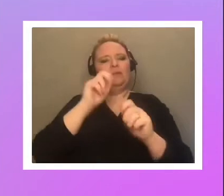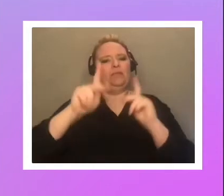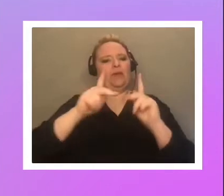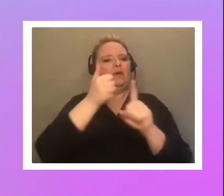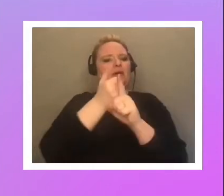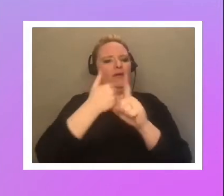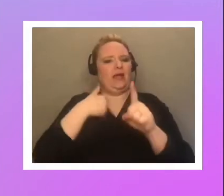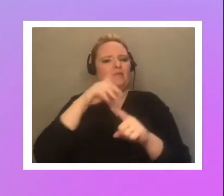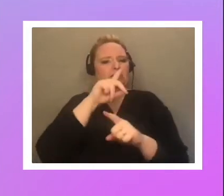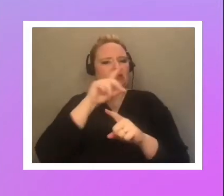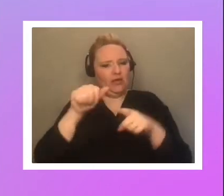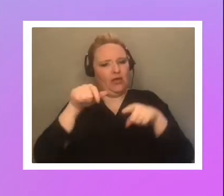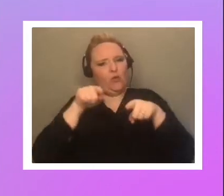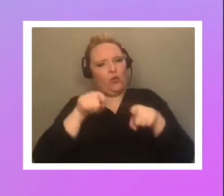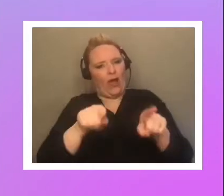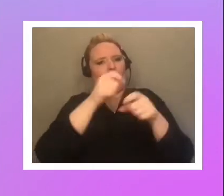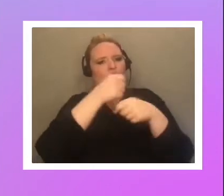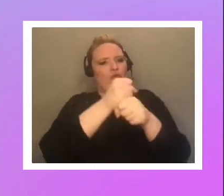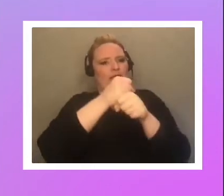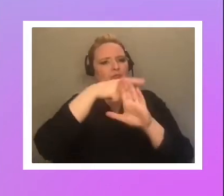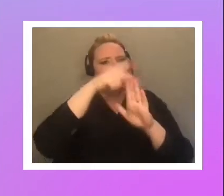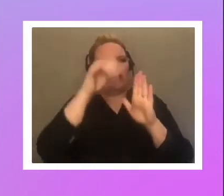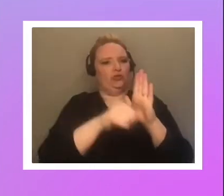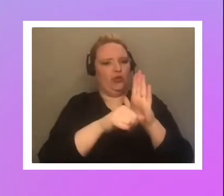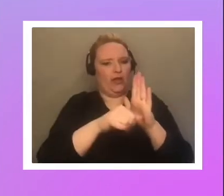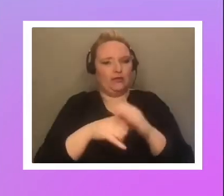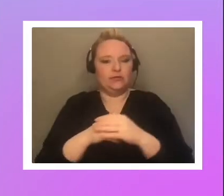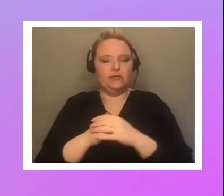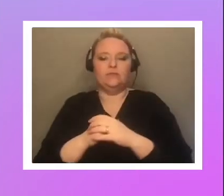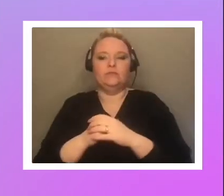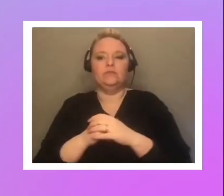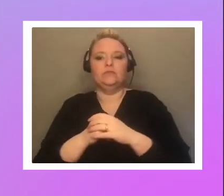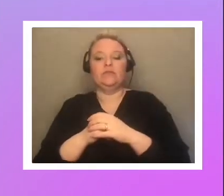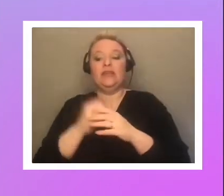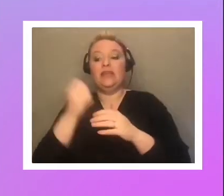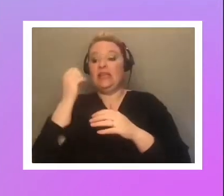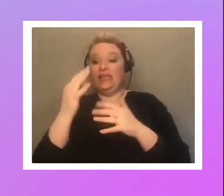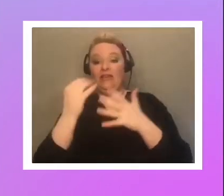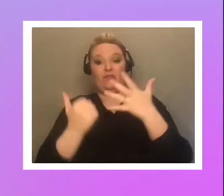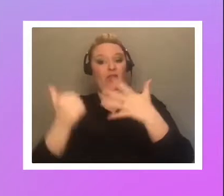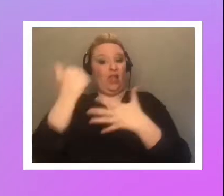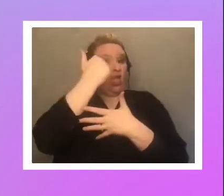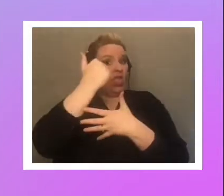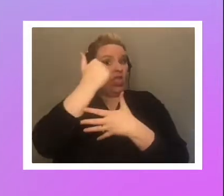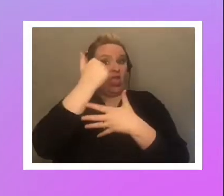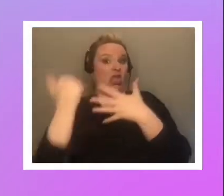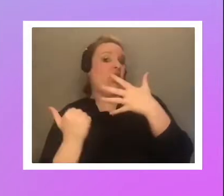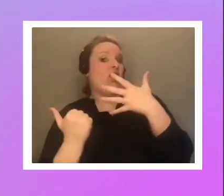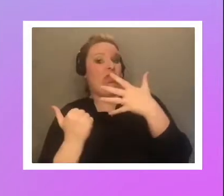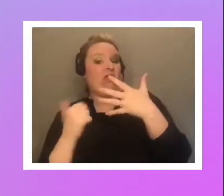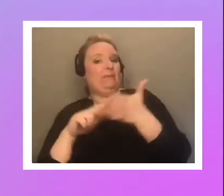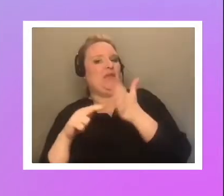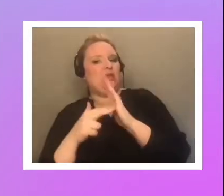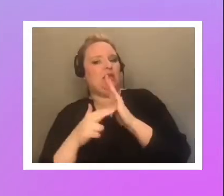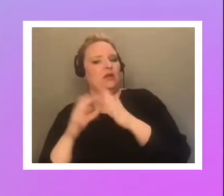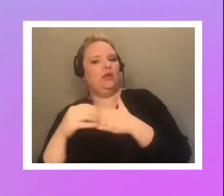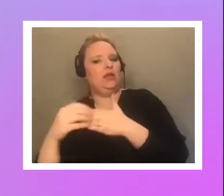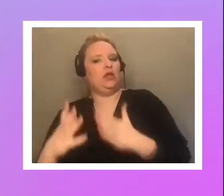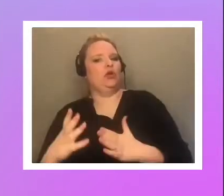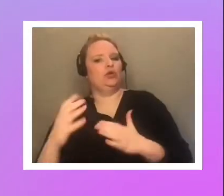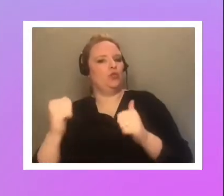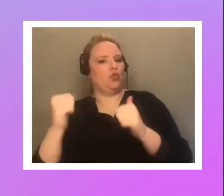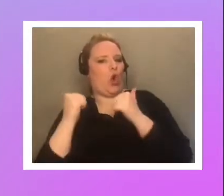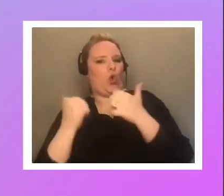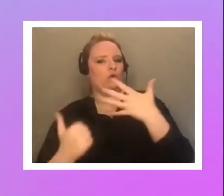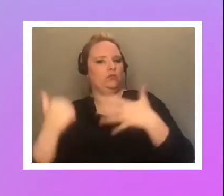you create your project. So if it's not a priority for leadership, they won't prioritize